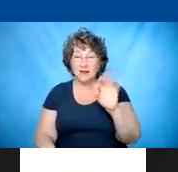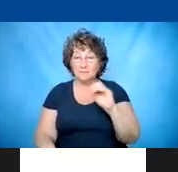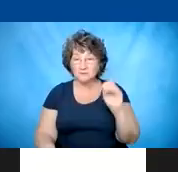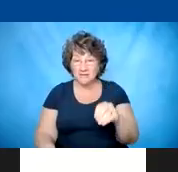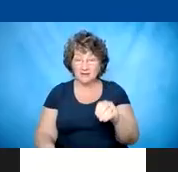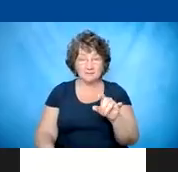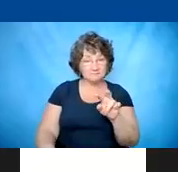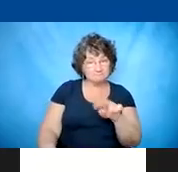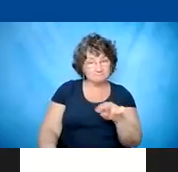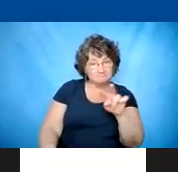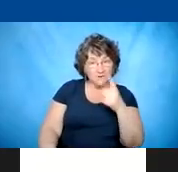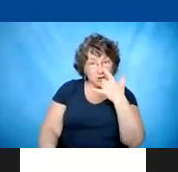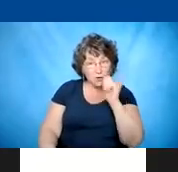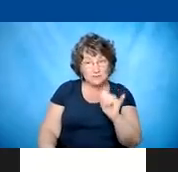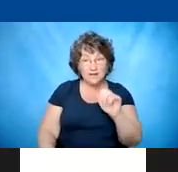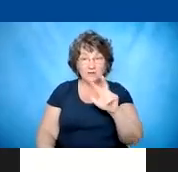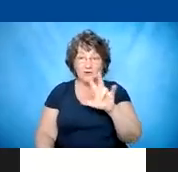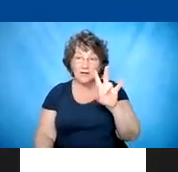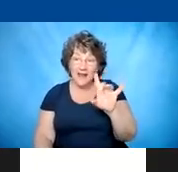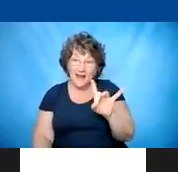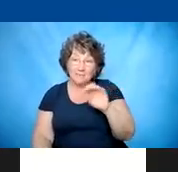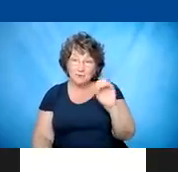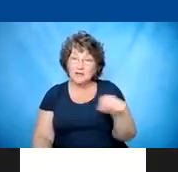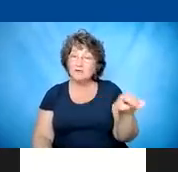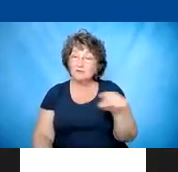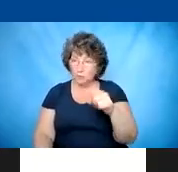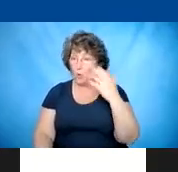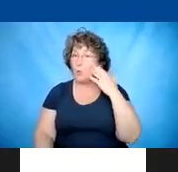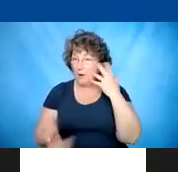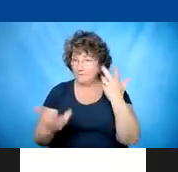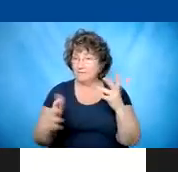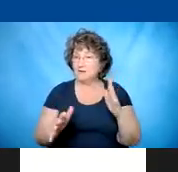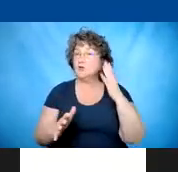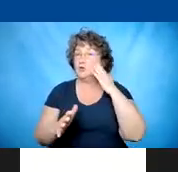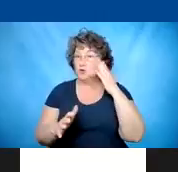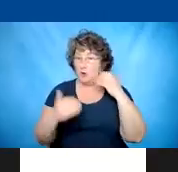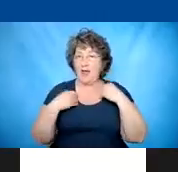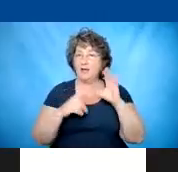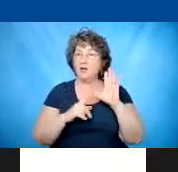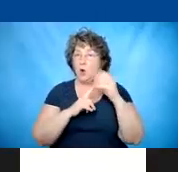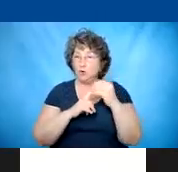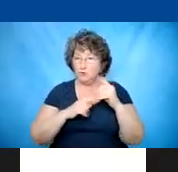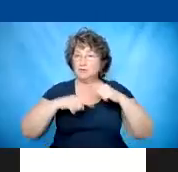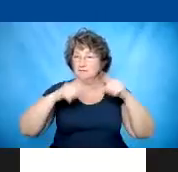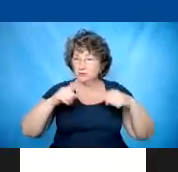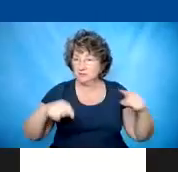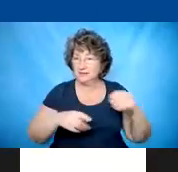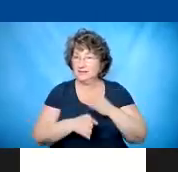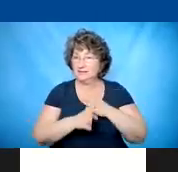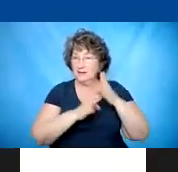like 38% of you were aware of the cultural diversity specialist position, and 62